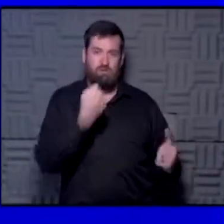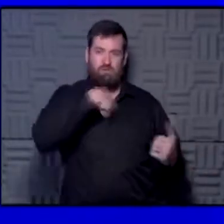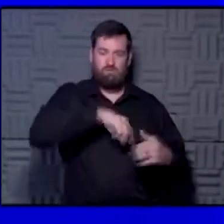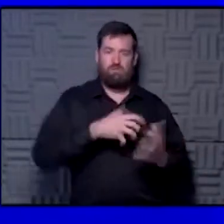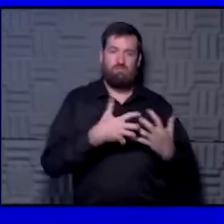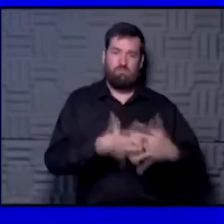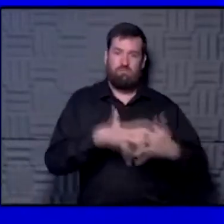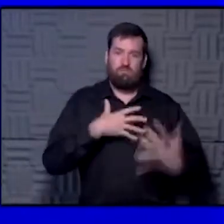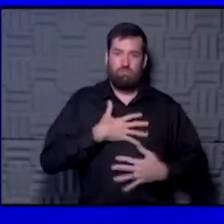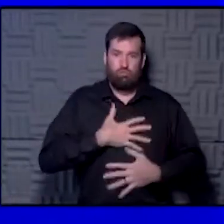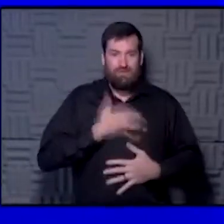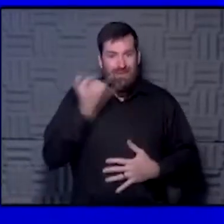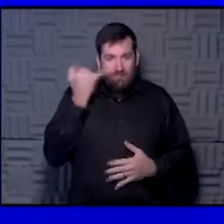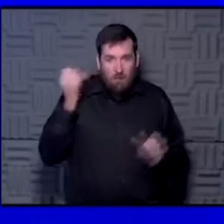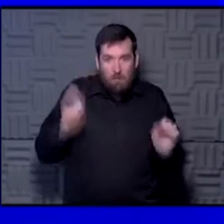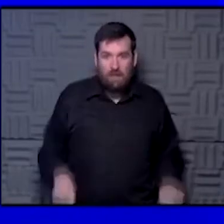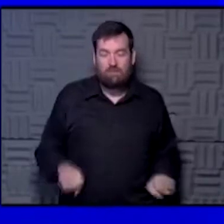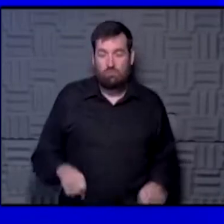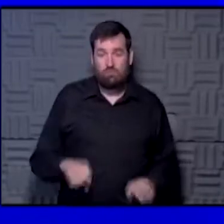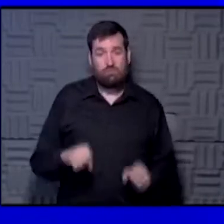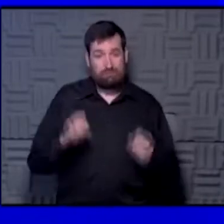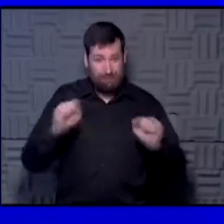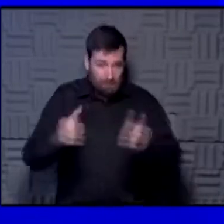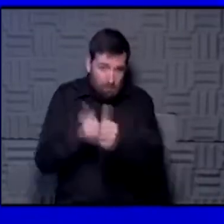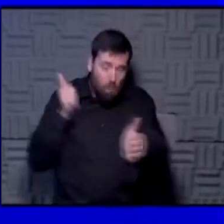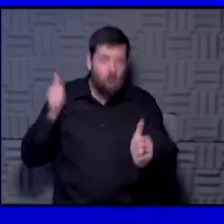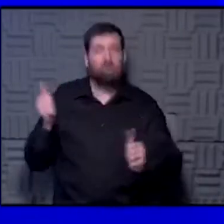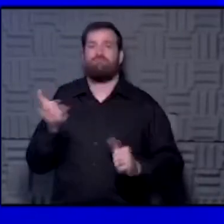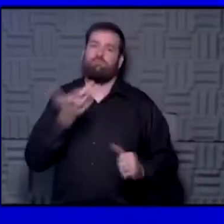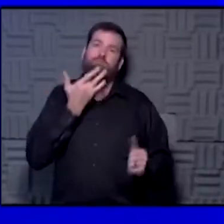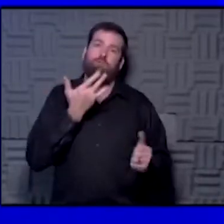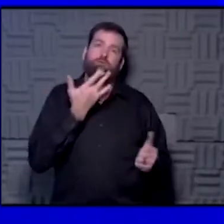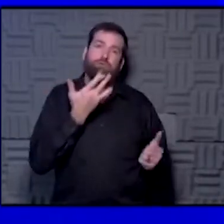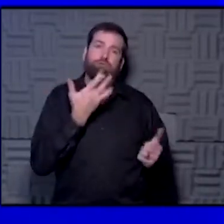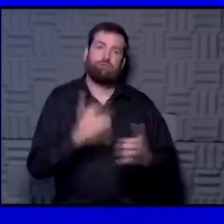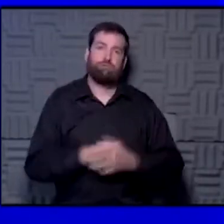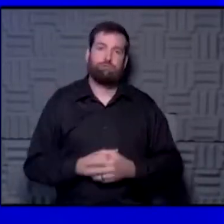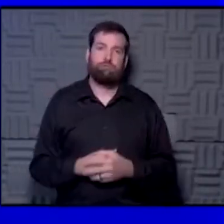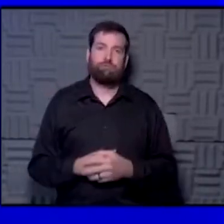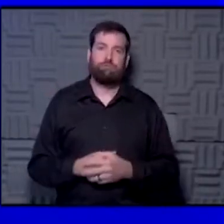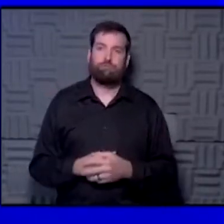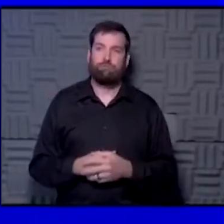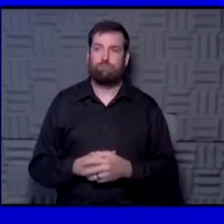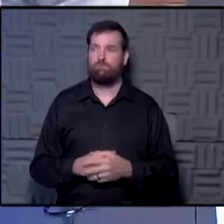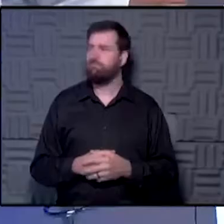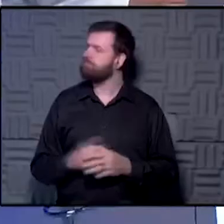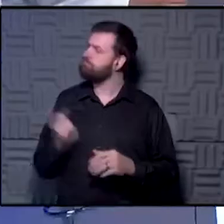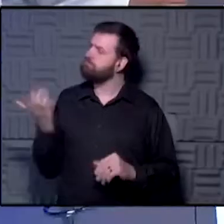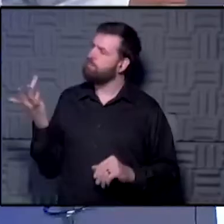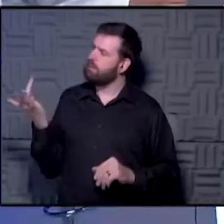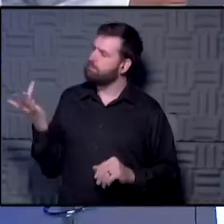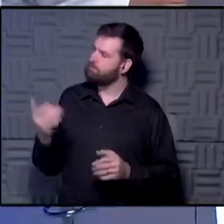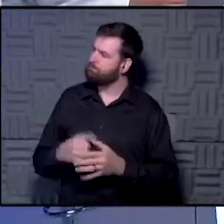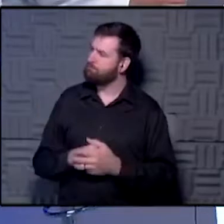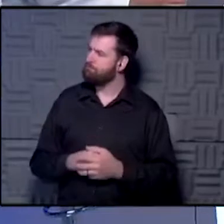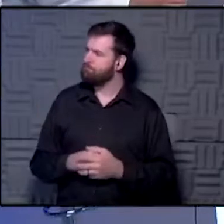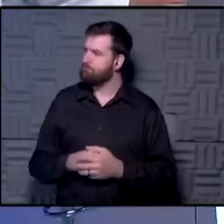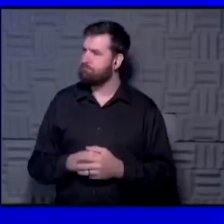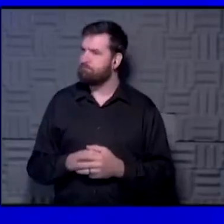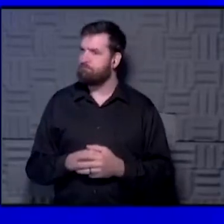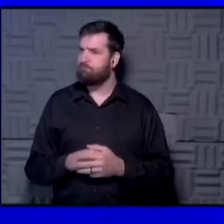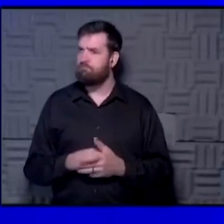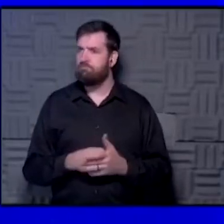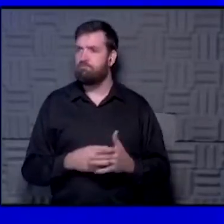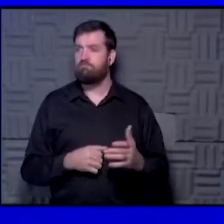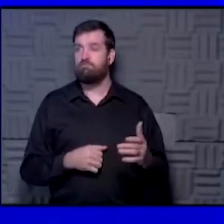as long as possible if you can otherwise do that in a safe manner for that patient. Why is that? Just because